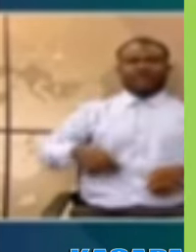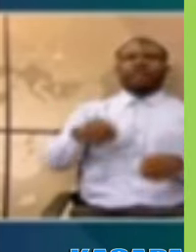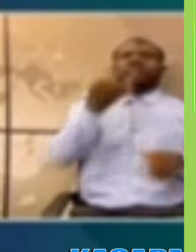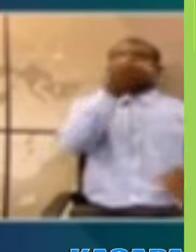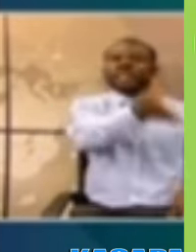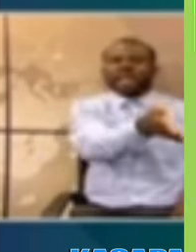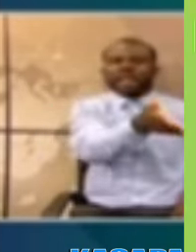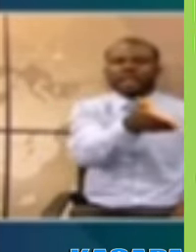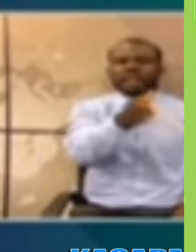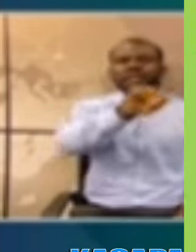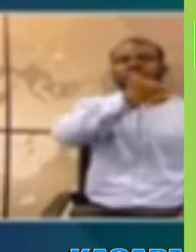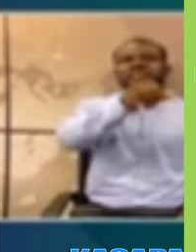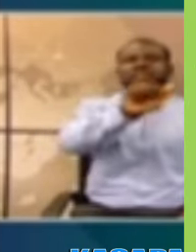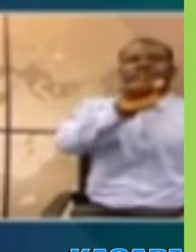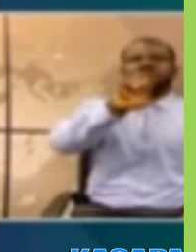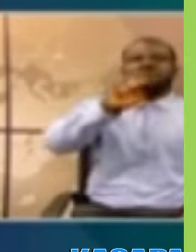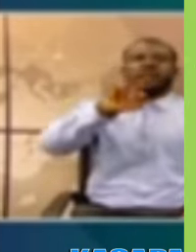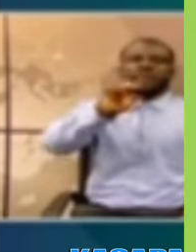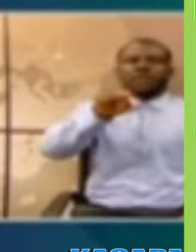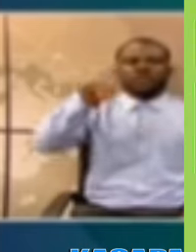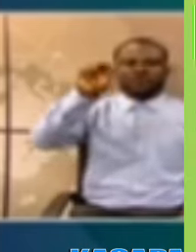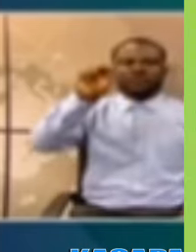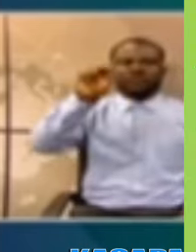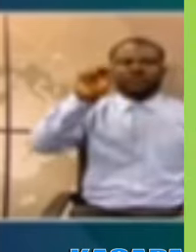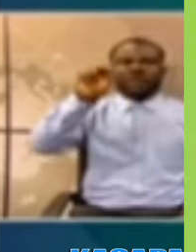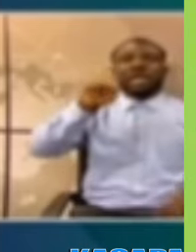better need because I buy no unregulated cashew.